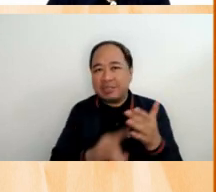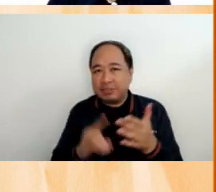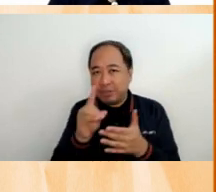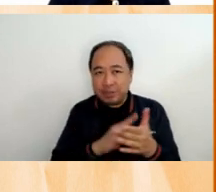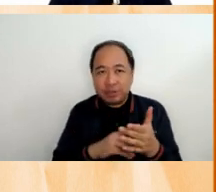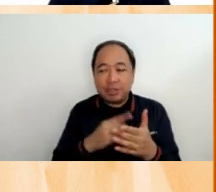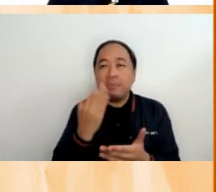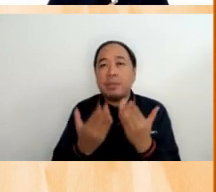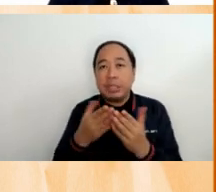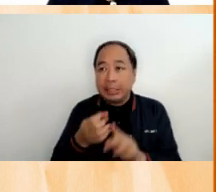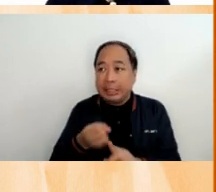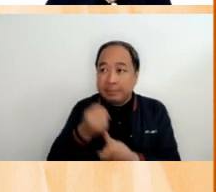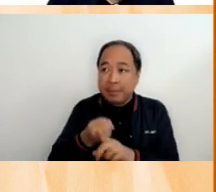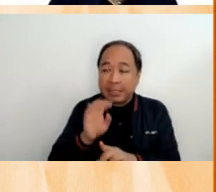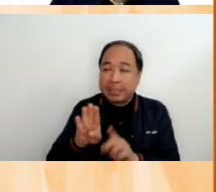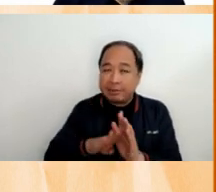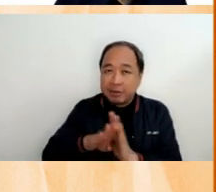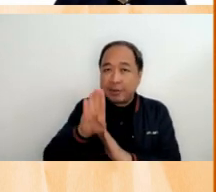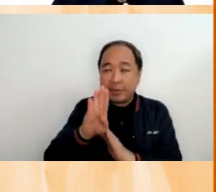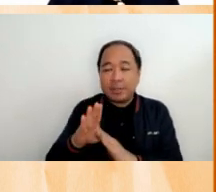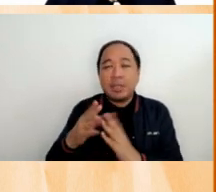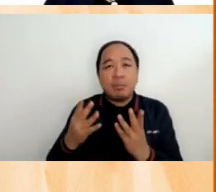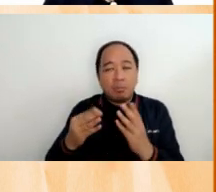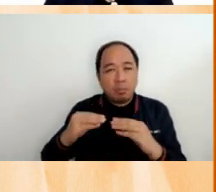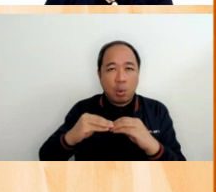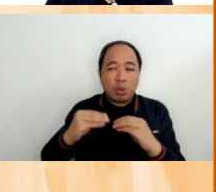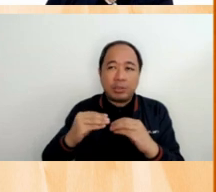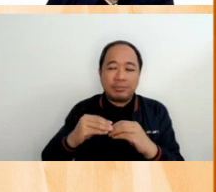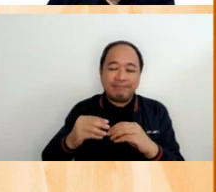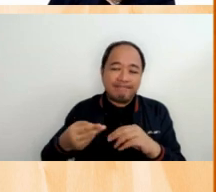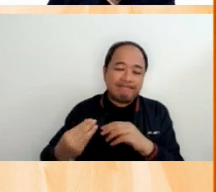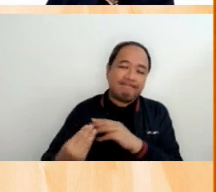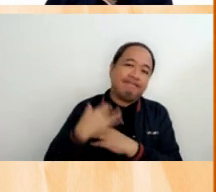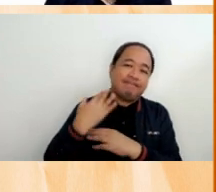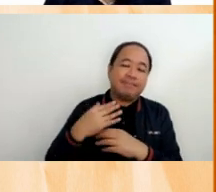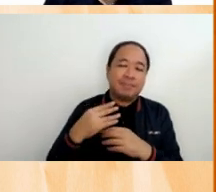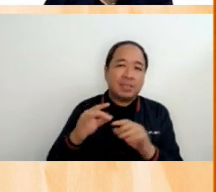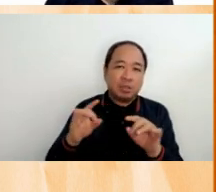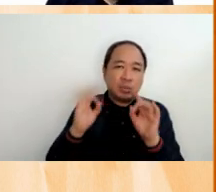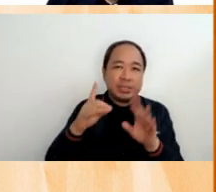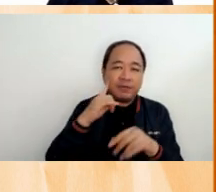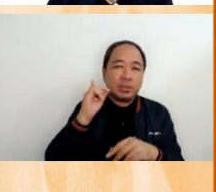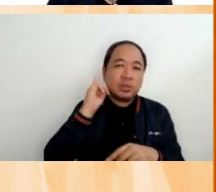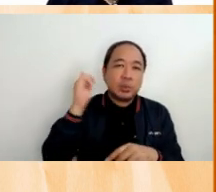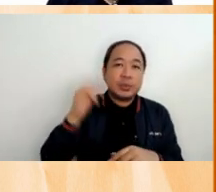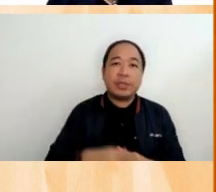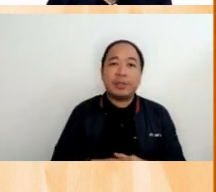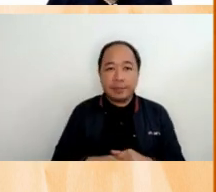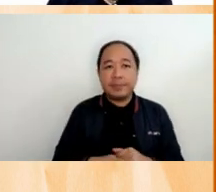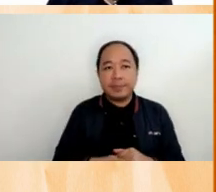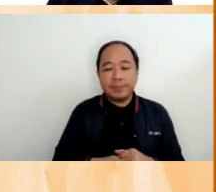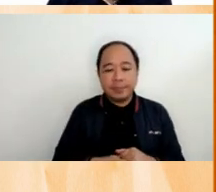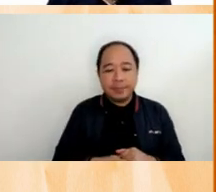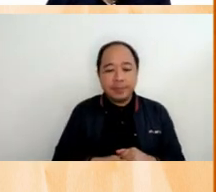So suicide prevention is an ongoing process. Efforts, no, we want it to work best when there is an